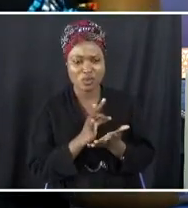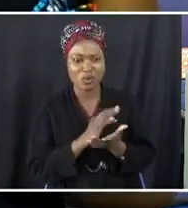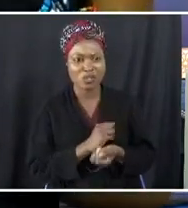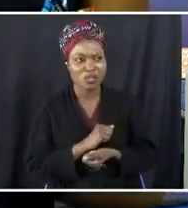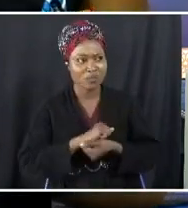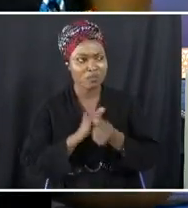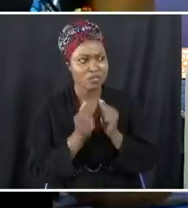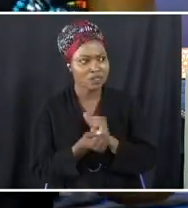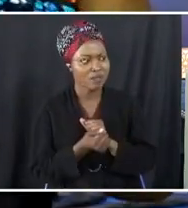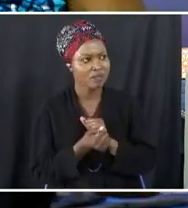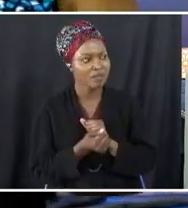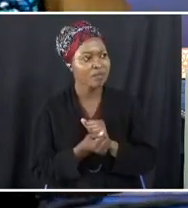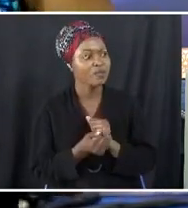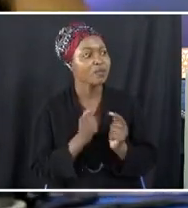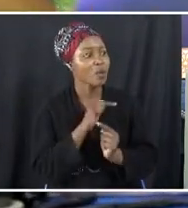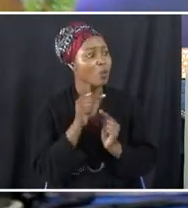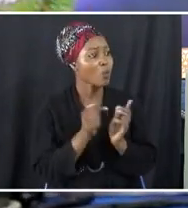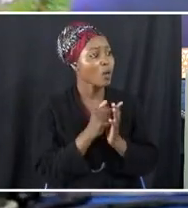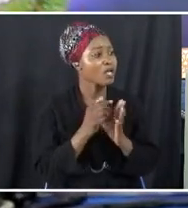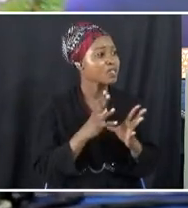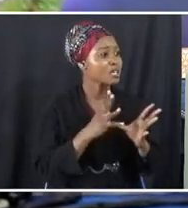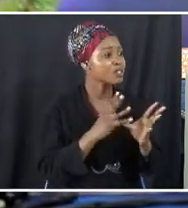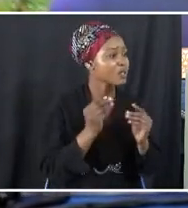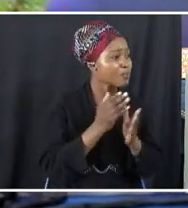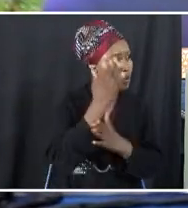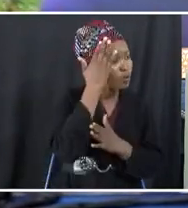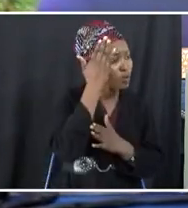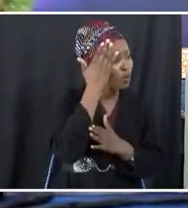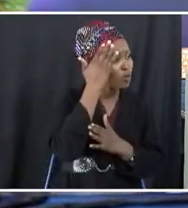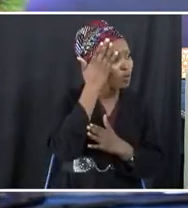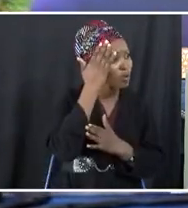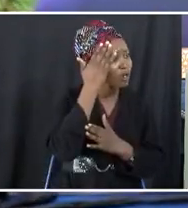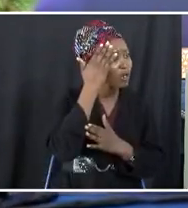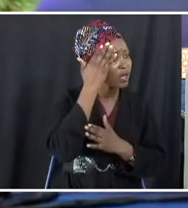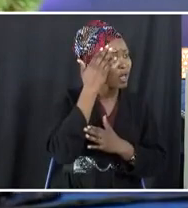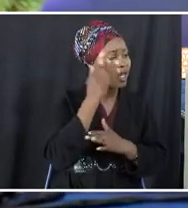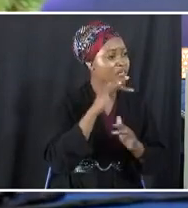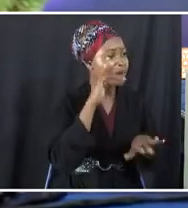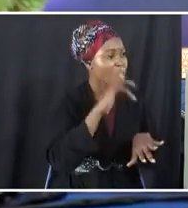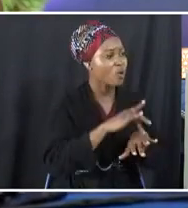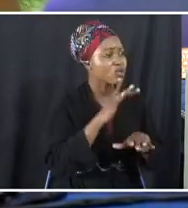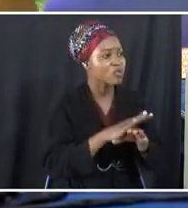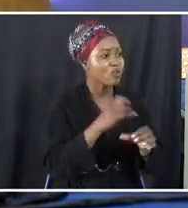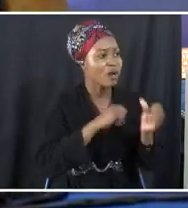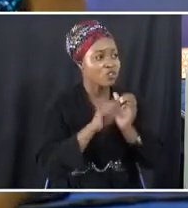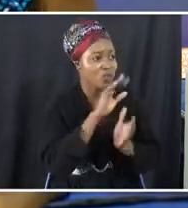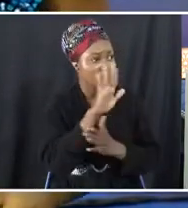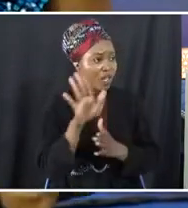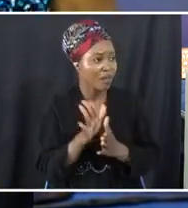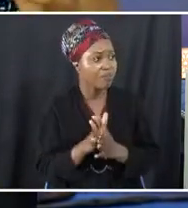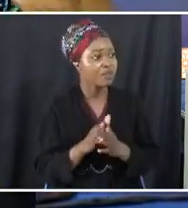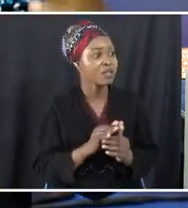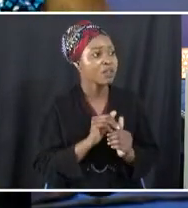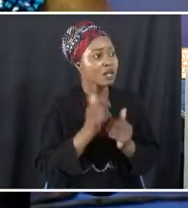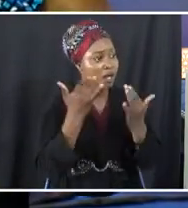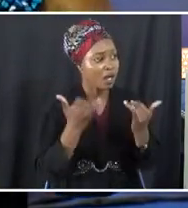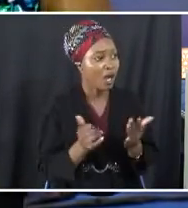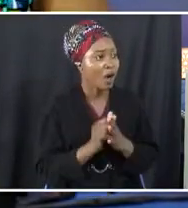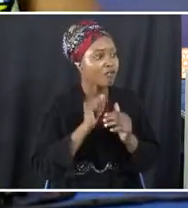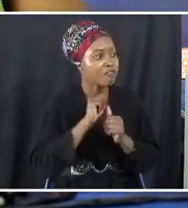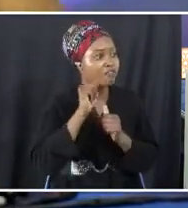with guilt when they took notice of the consequences of their actions.